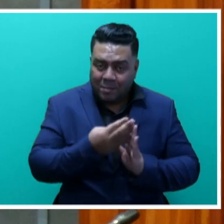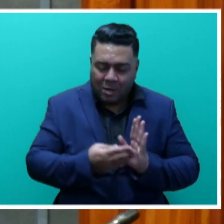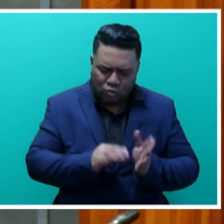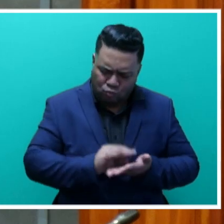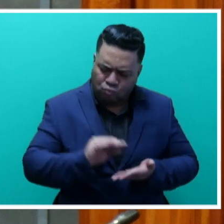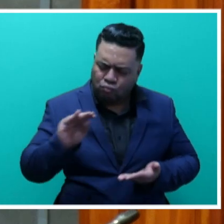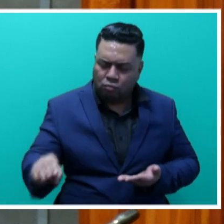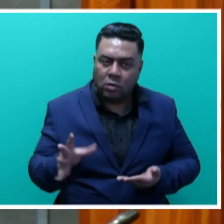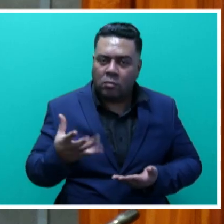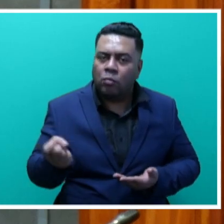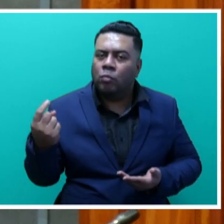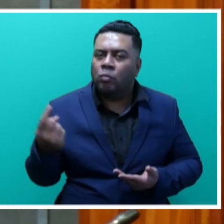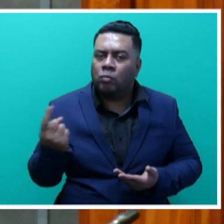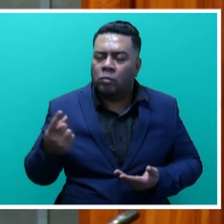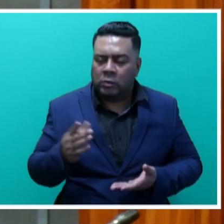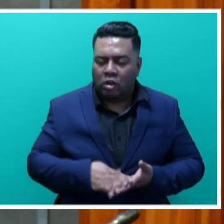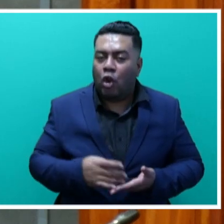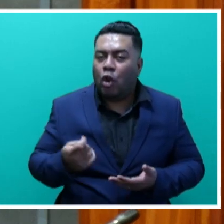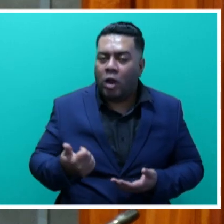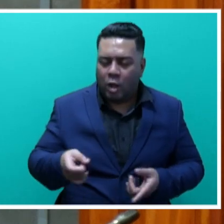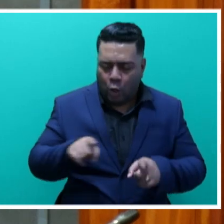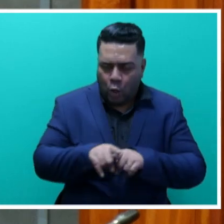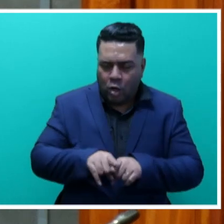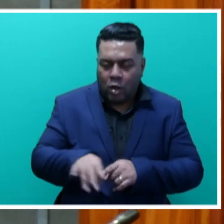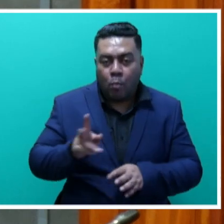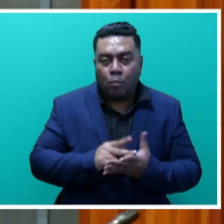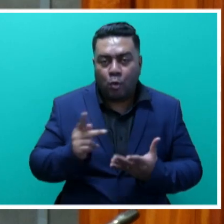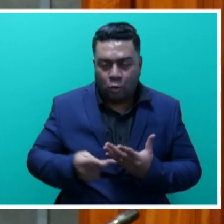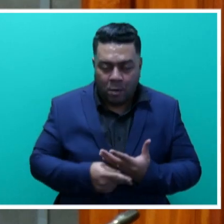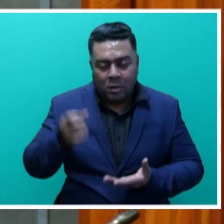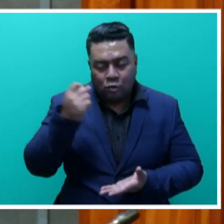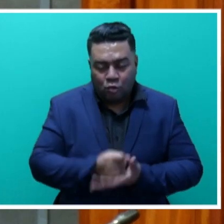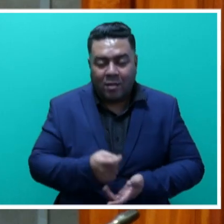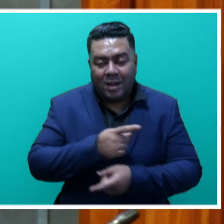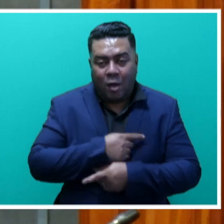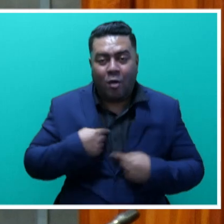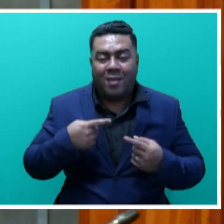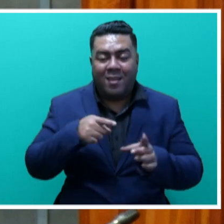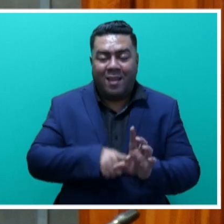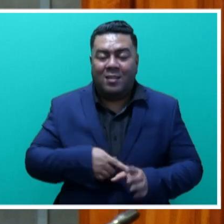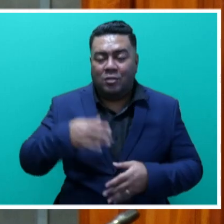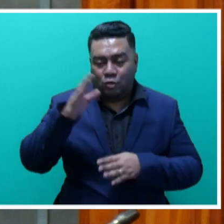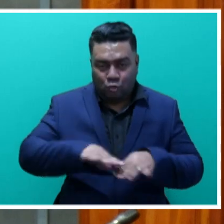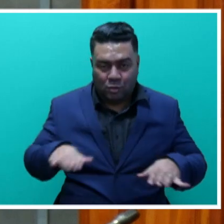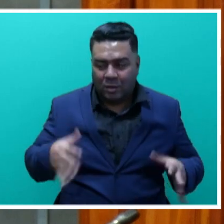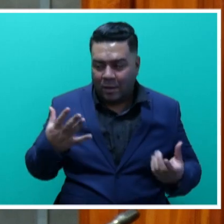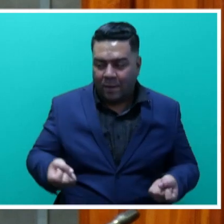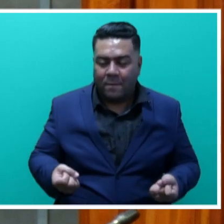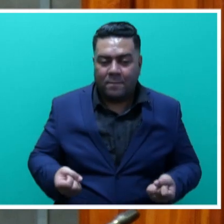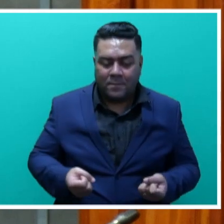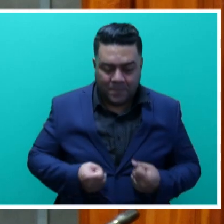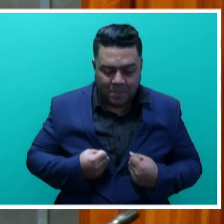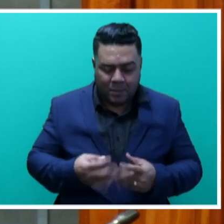significant resources to enhance early learning programs, ensuring that our youngest children receive the best possible starts in